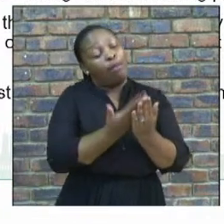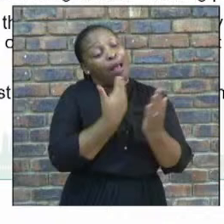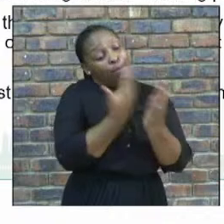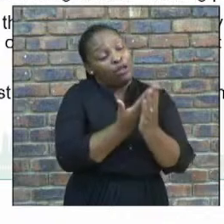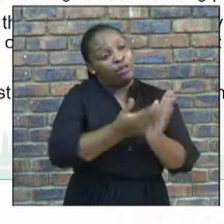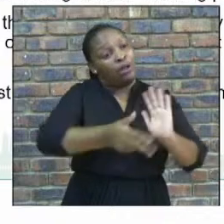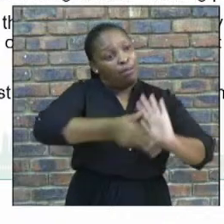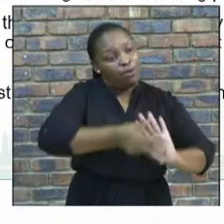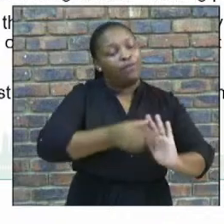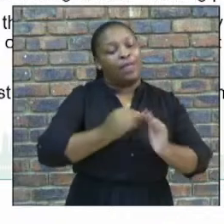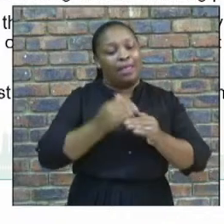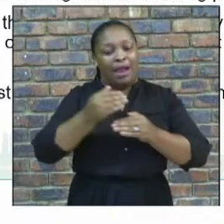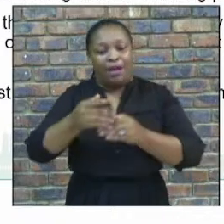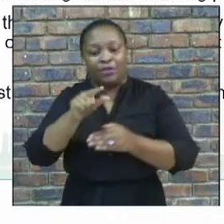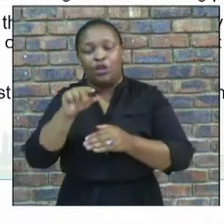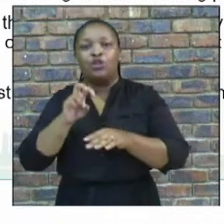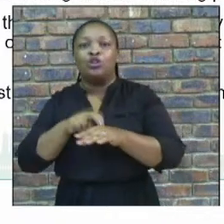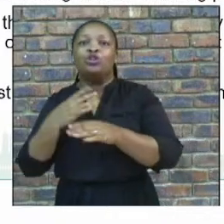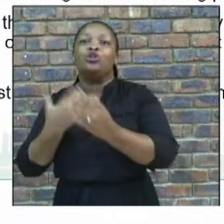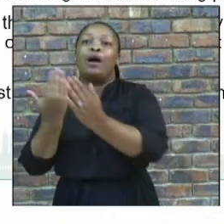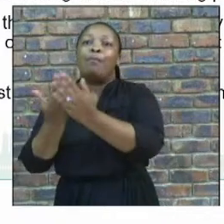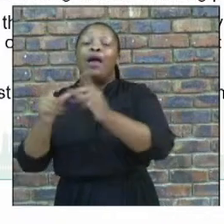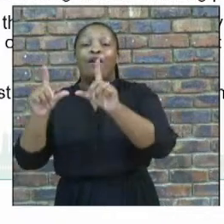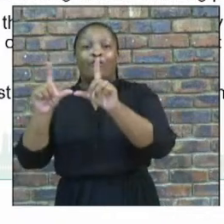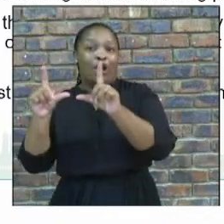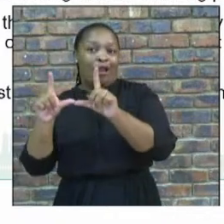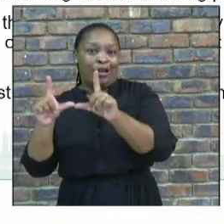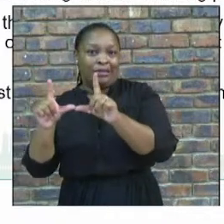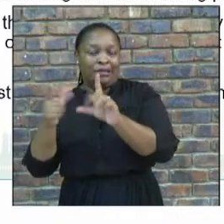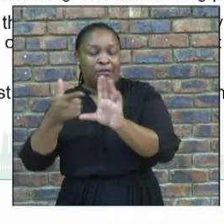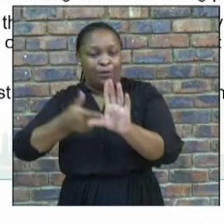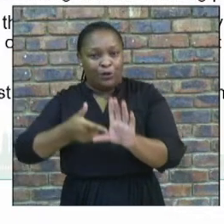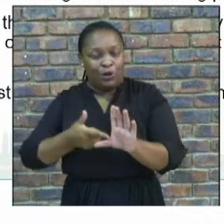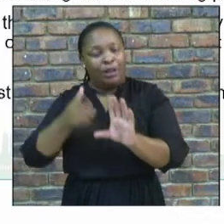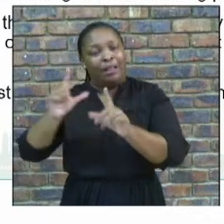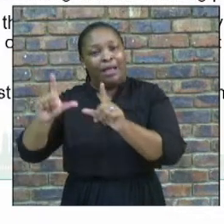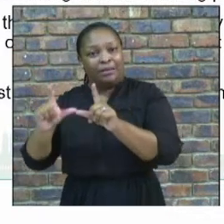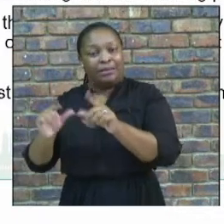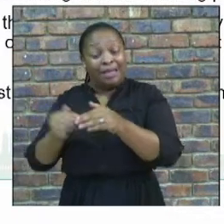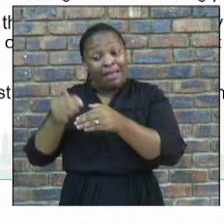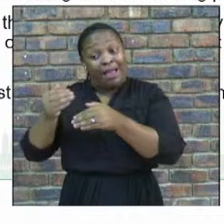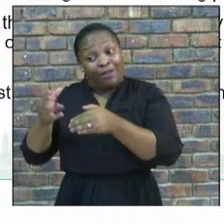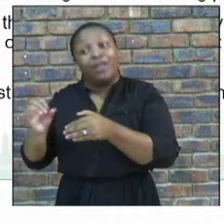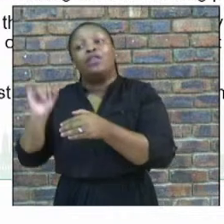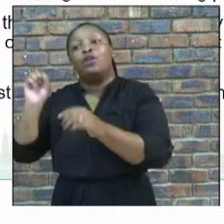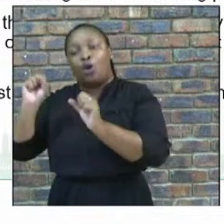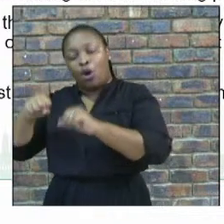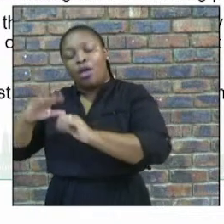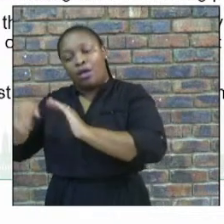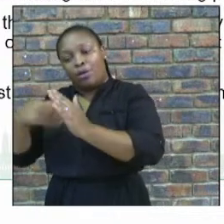but this is only on approval by the regulator, which is PASA. Then we do have